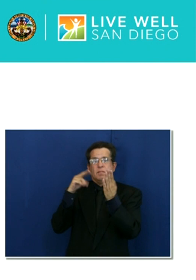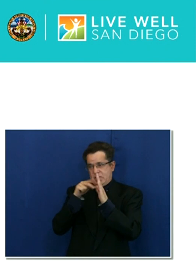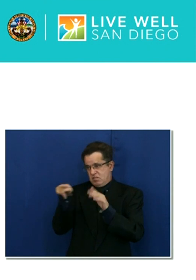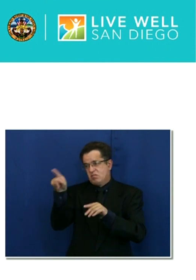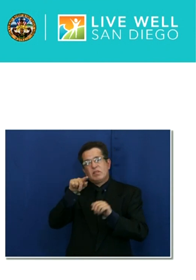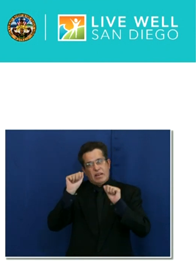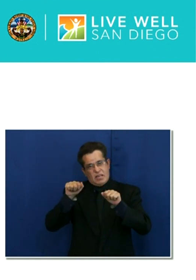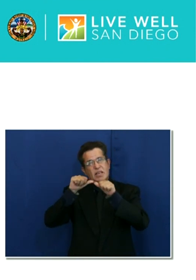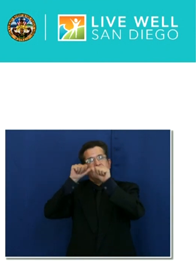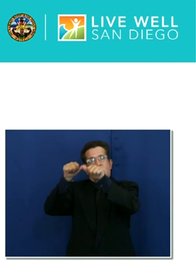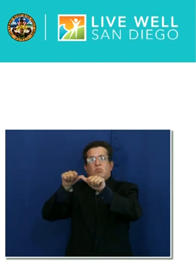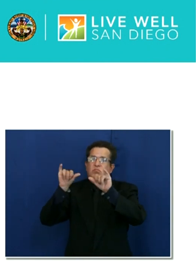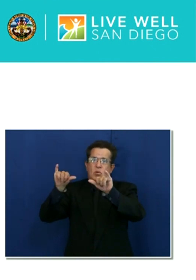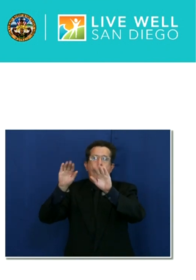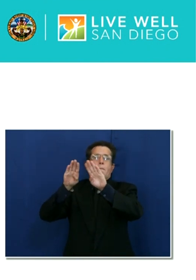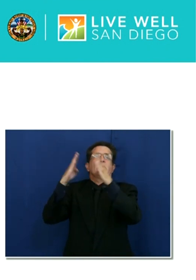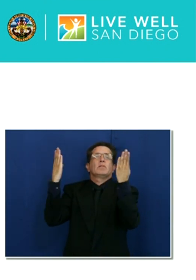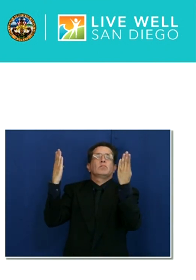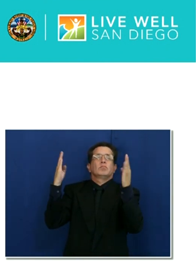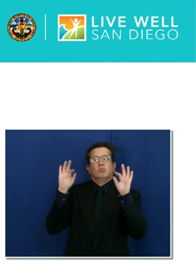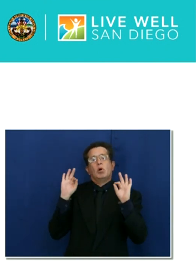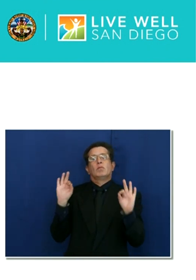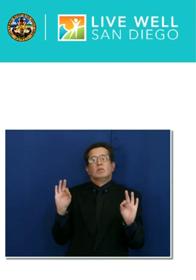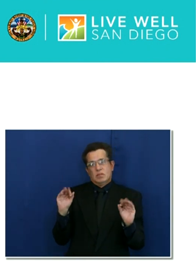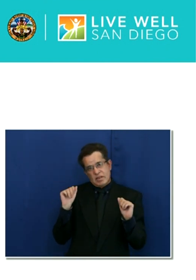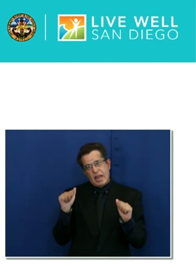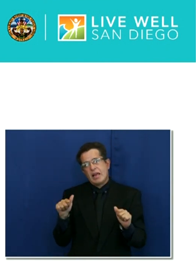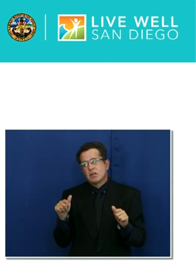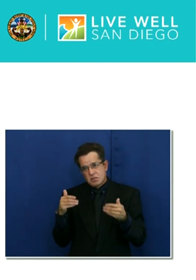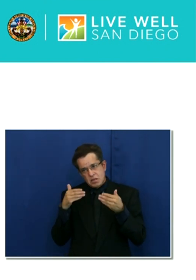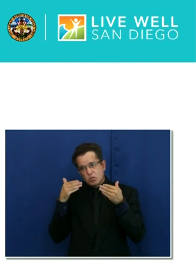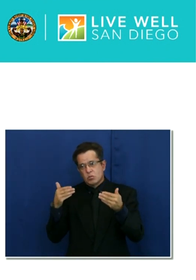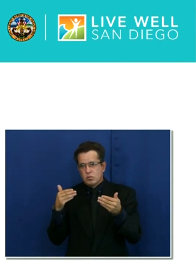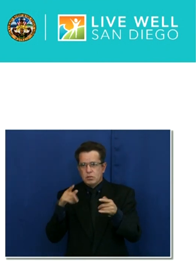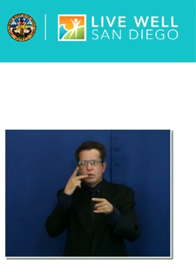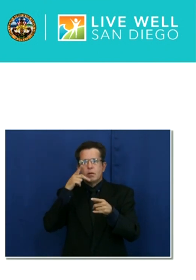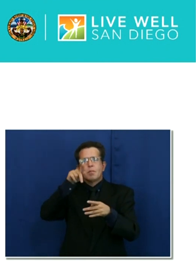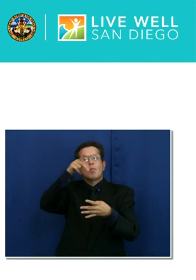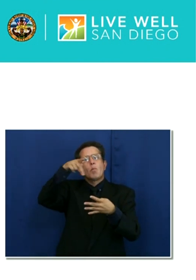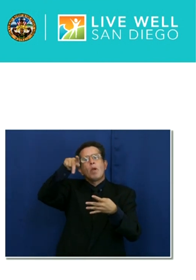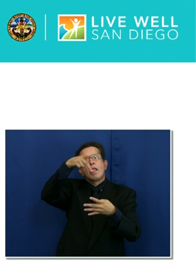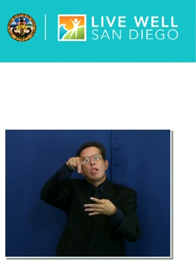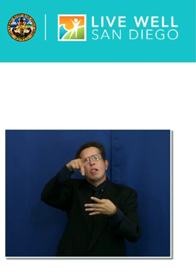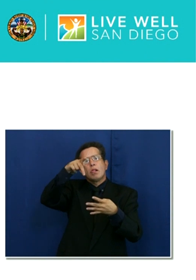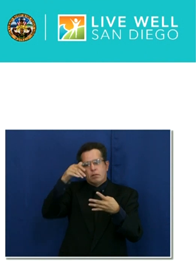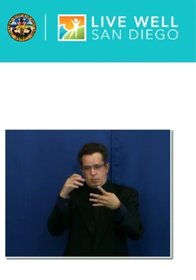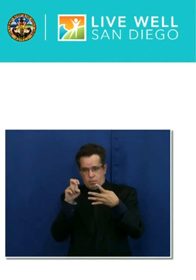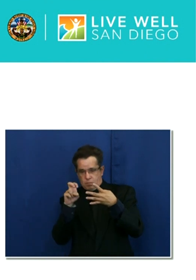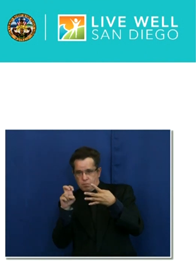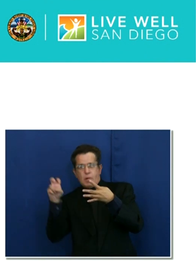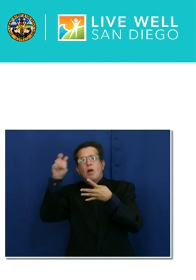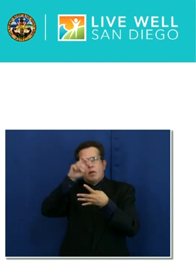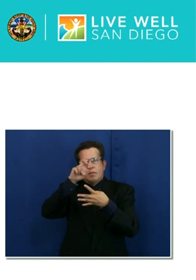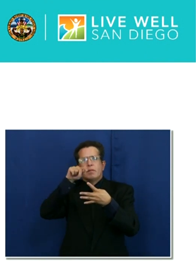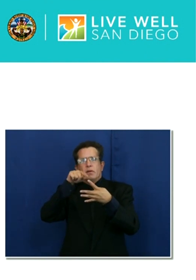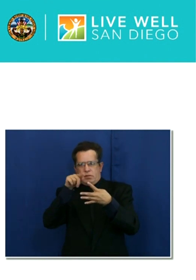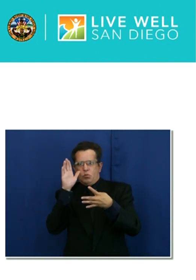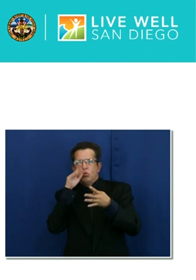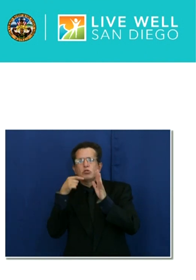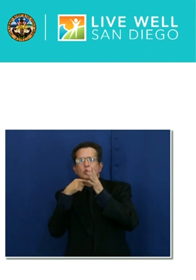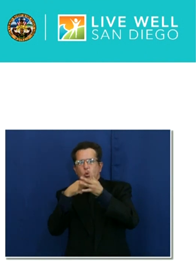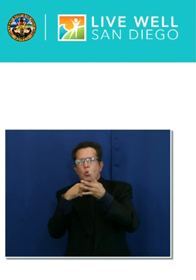continue. And as you can see on this slide, on the left of the slide, the purple tier, it shows the activities that